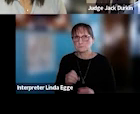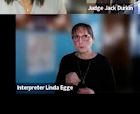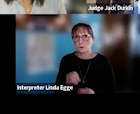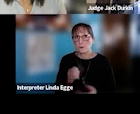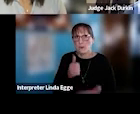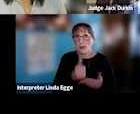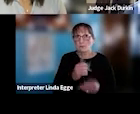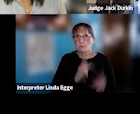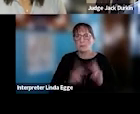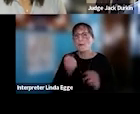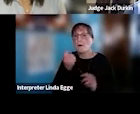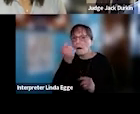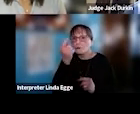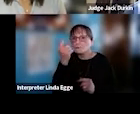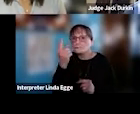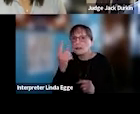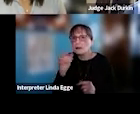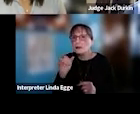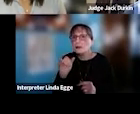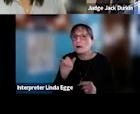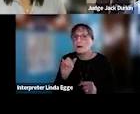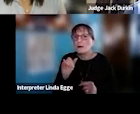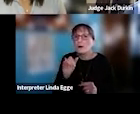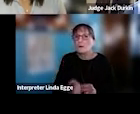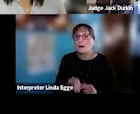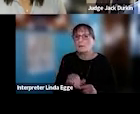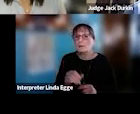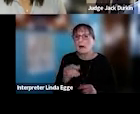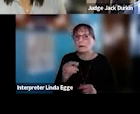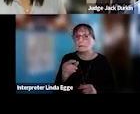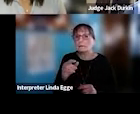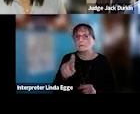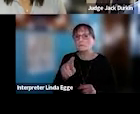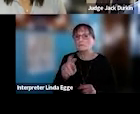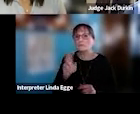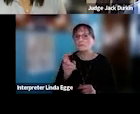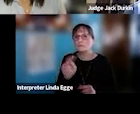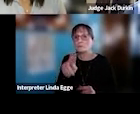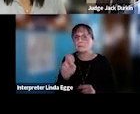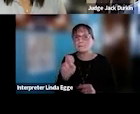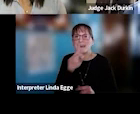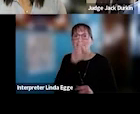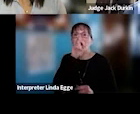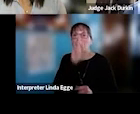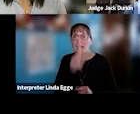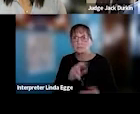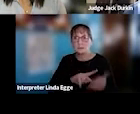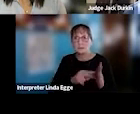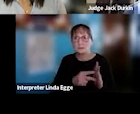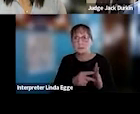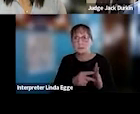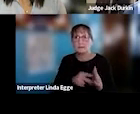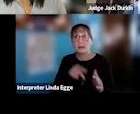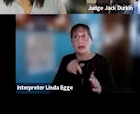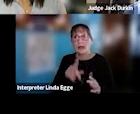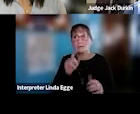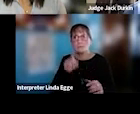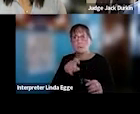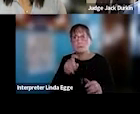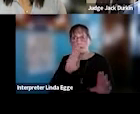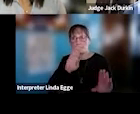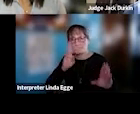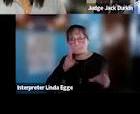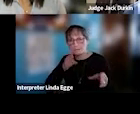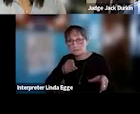helping people understand what that urine actually means and is telling us and what we need to be paying attention to.